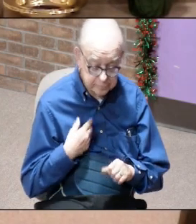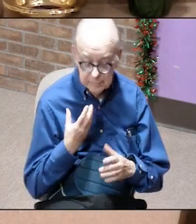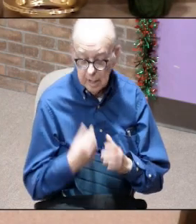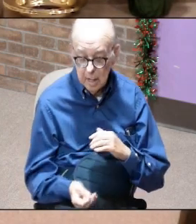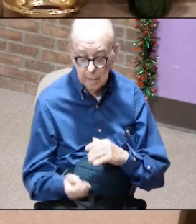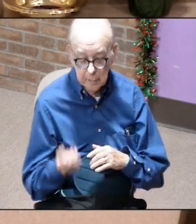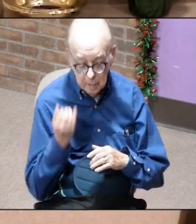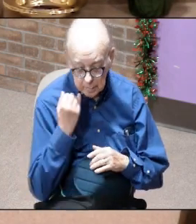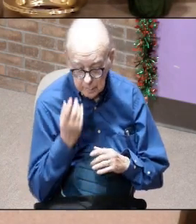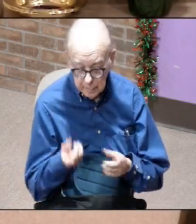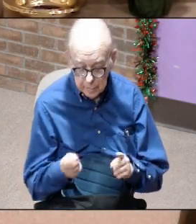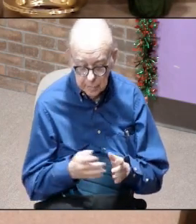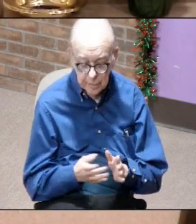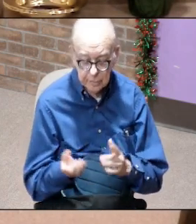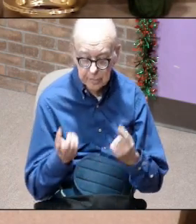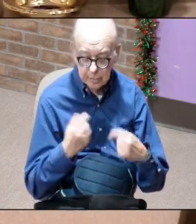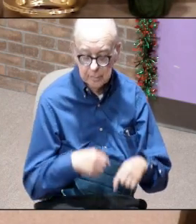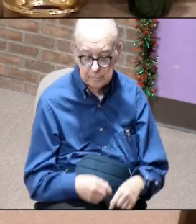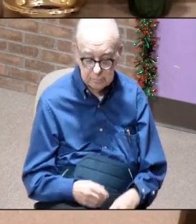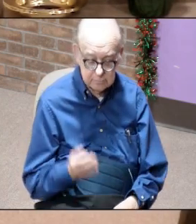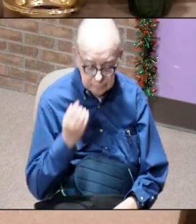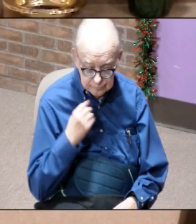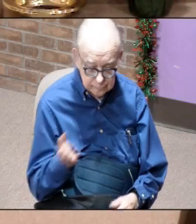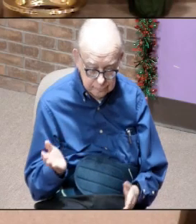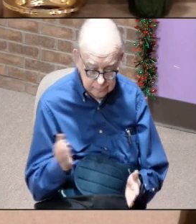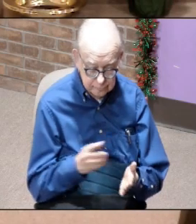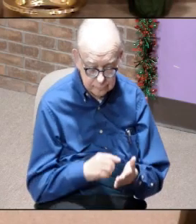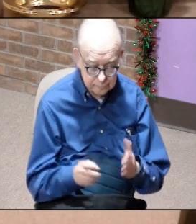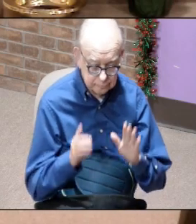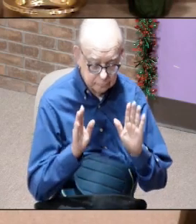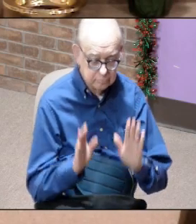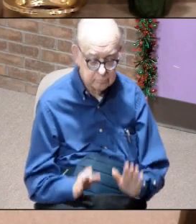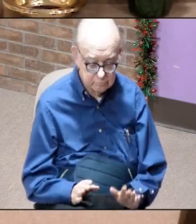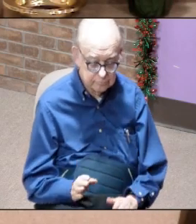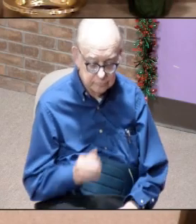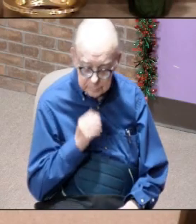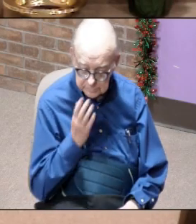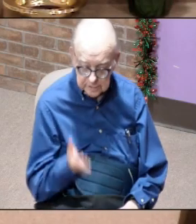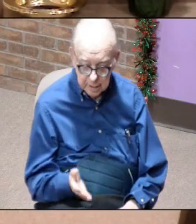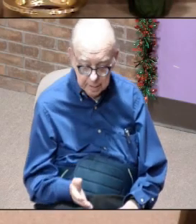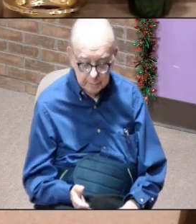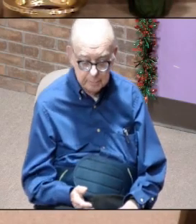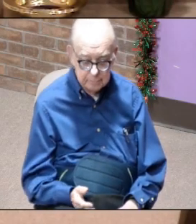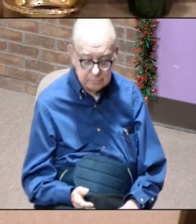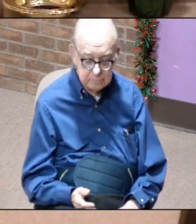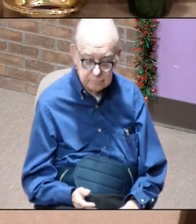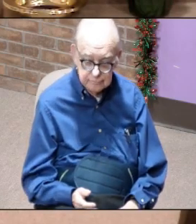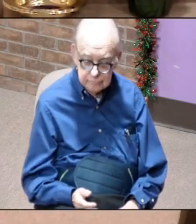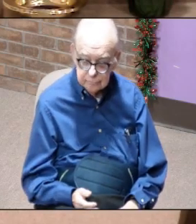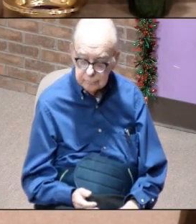gone. And if you all come back next Sunday and I ain't here,